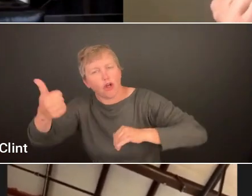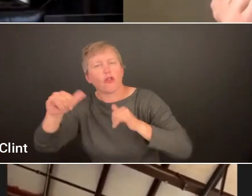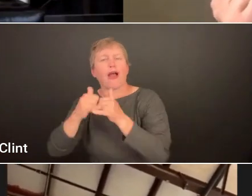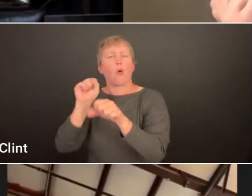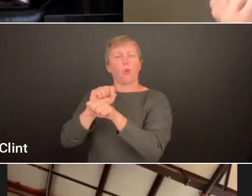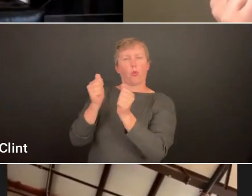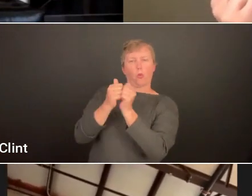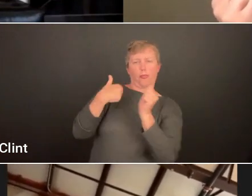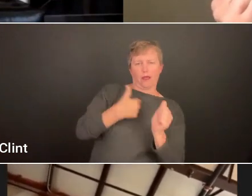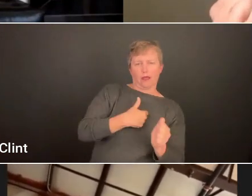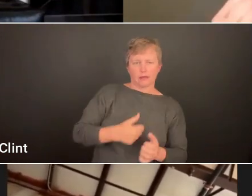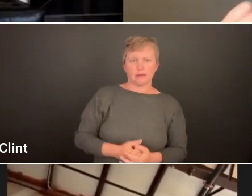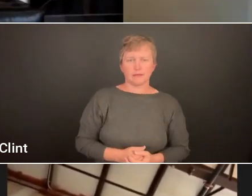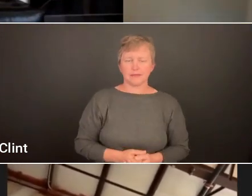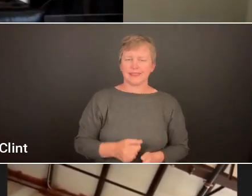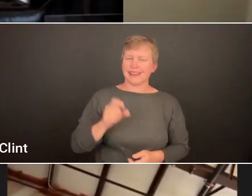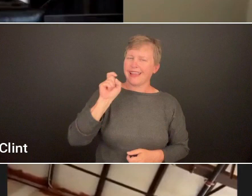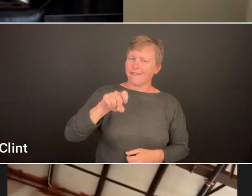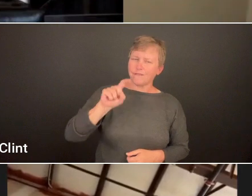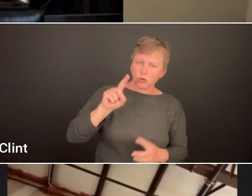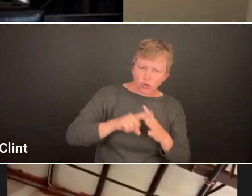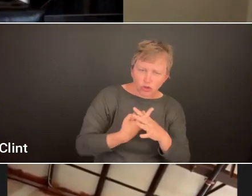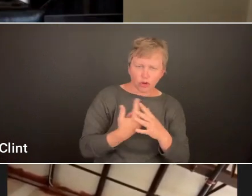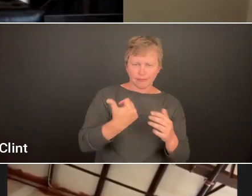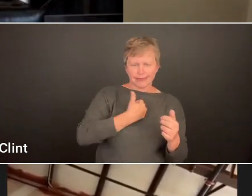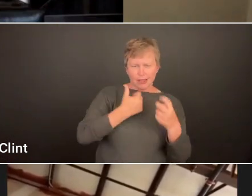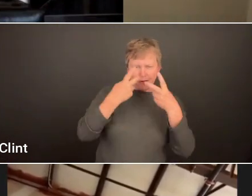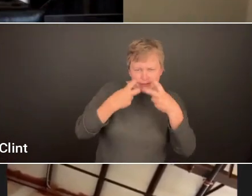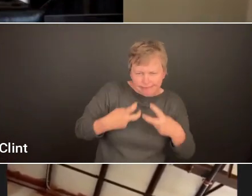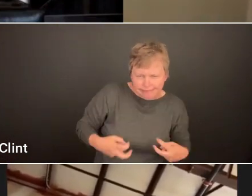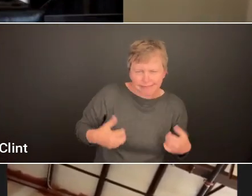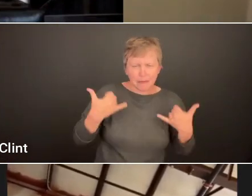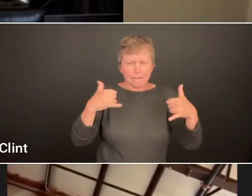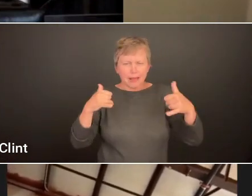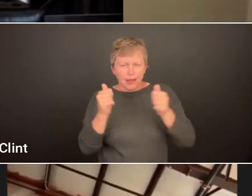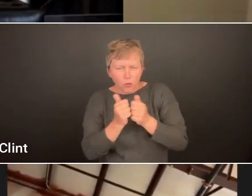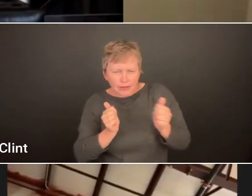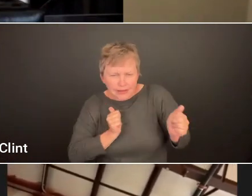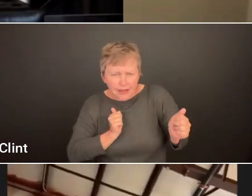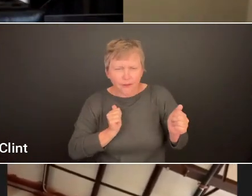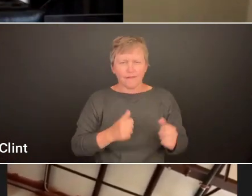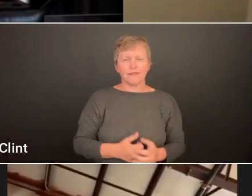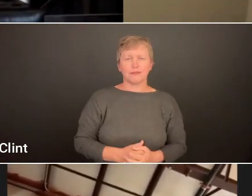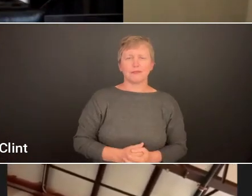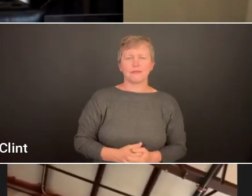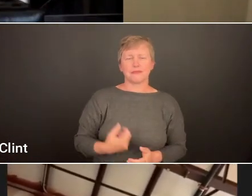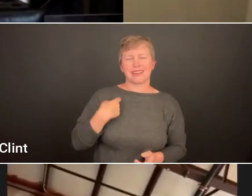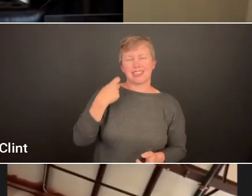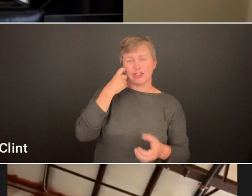self-exploration to start off with. Like I've talked about a couple of times coming home from rehab